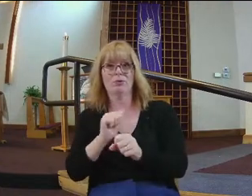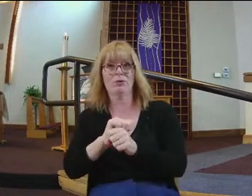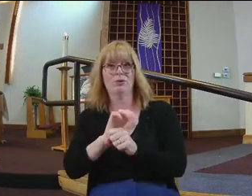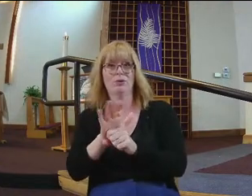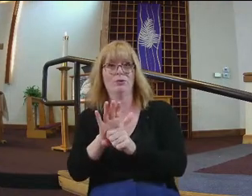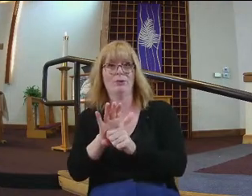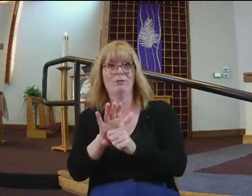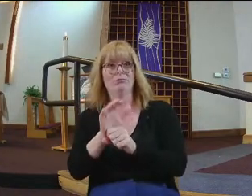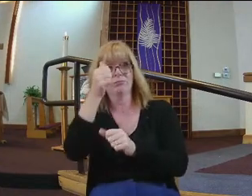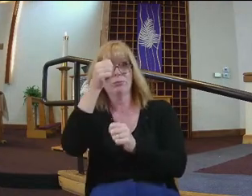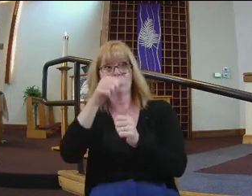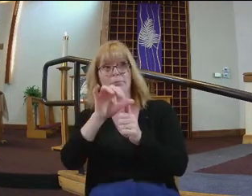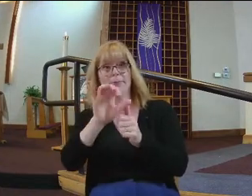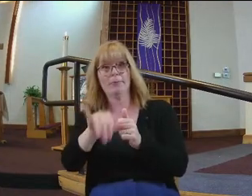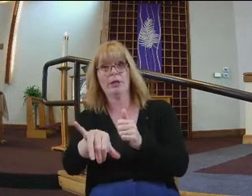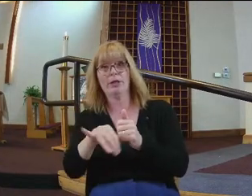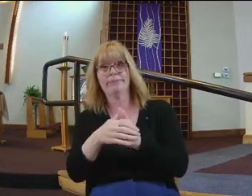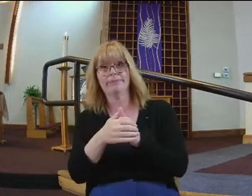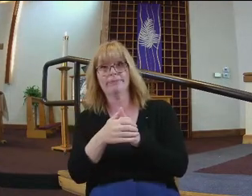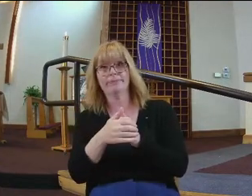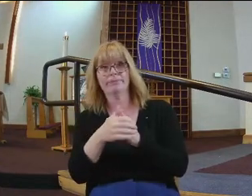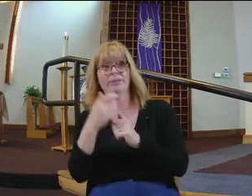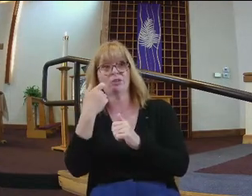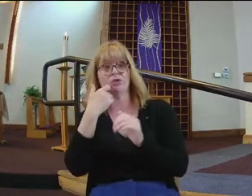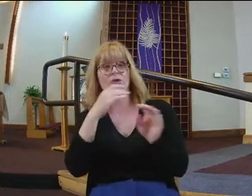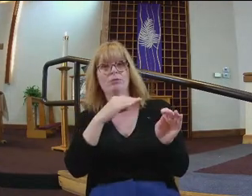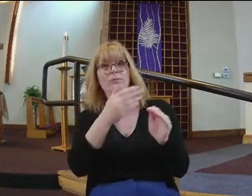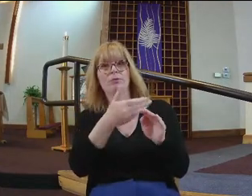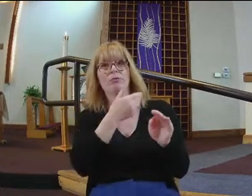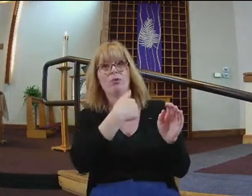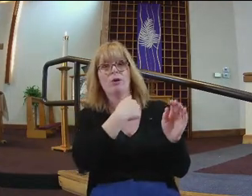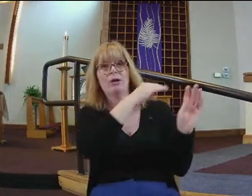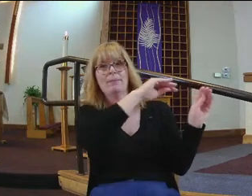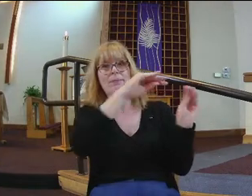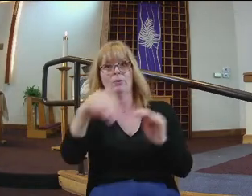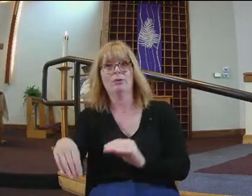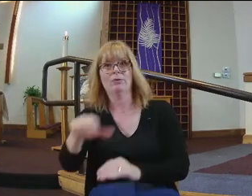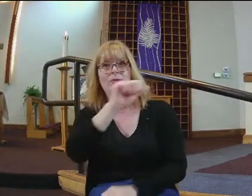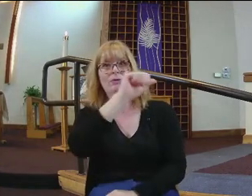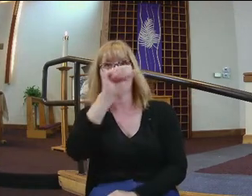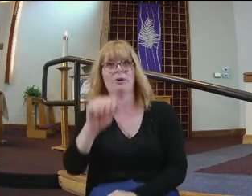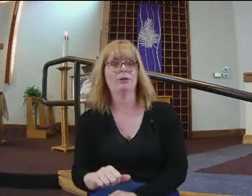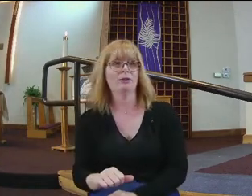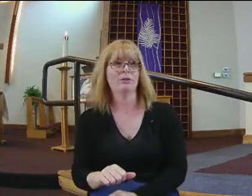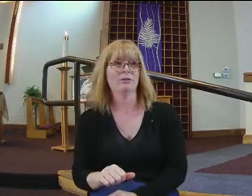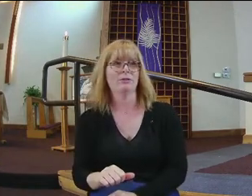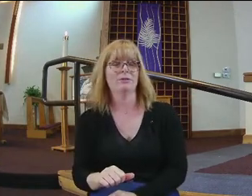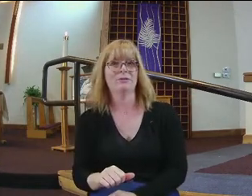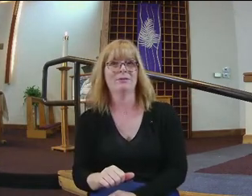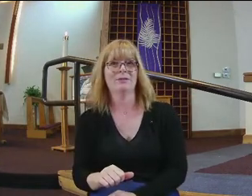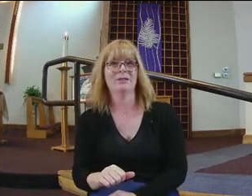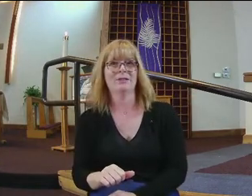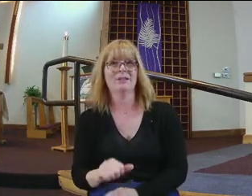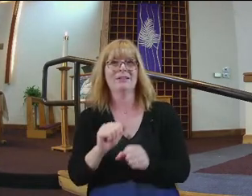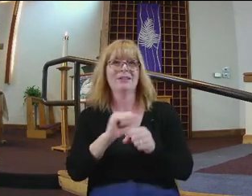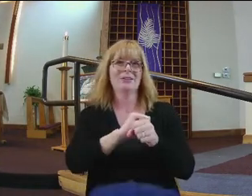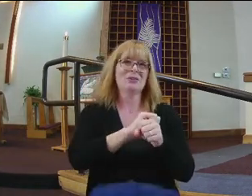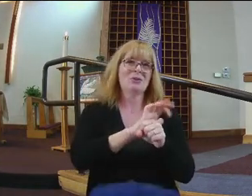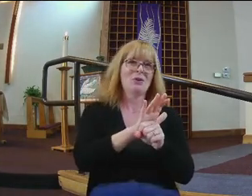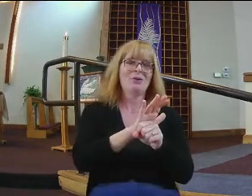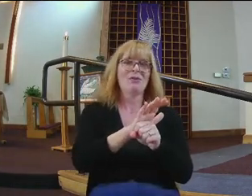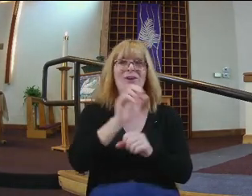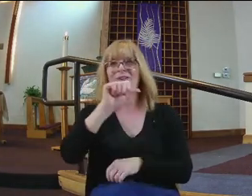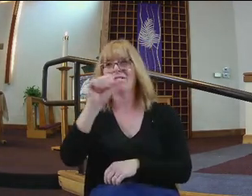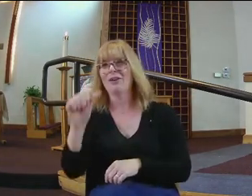that? And it was right before I moved to Austin. COVID and Austin are not, there's no causation